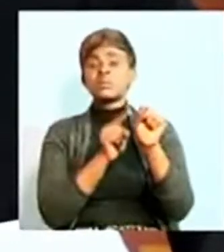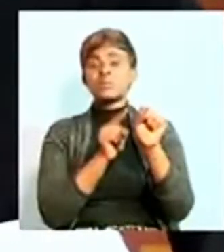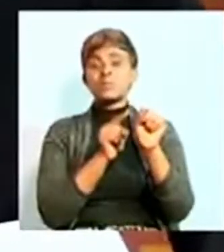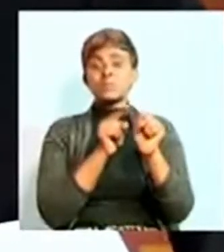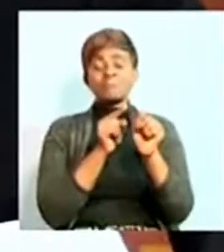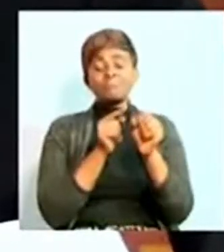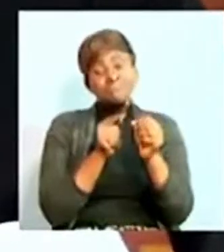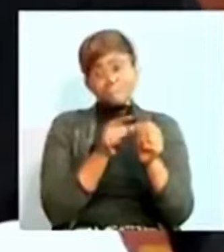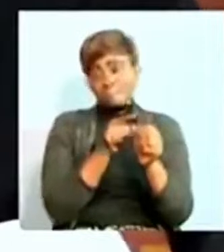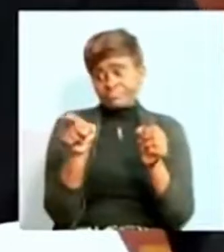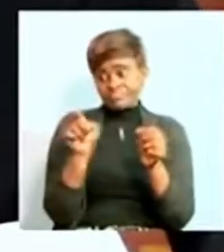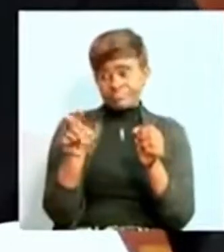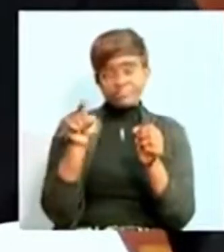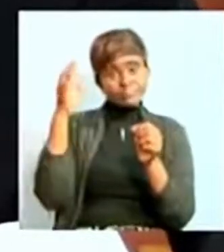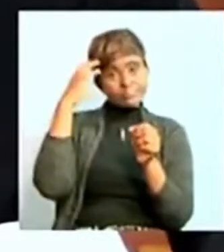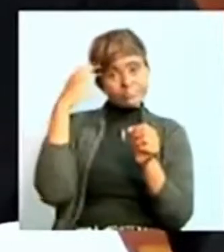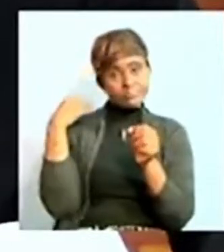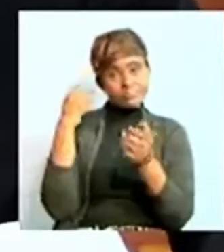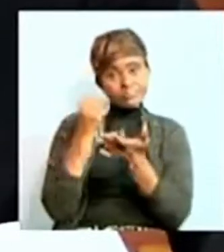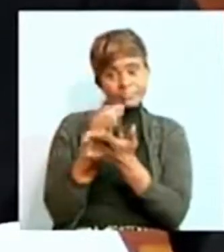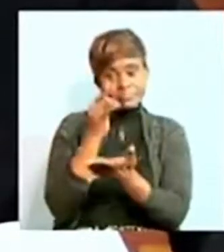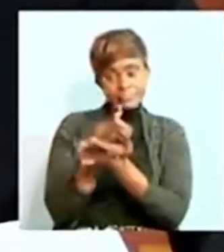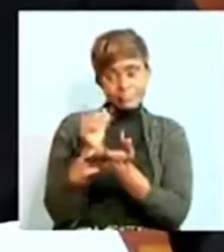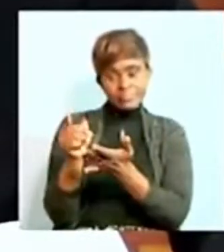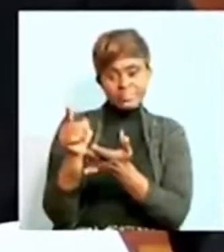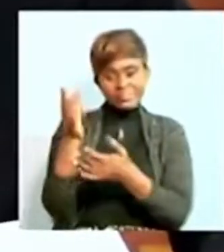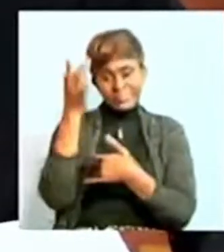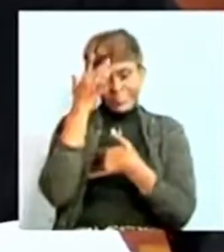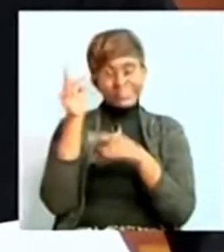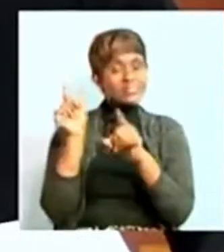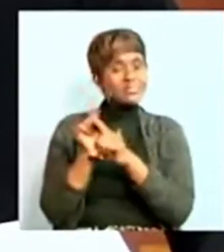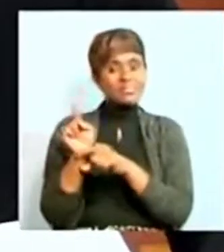then the office becomes sick.